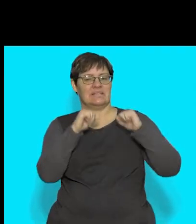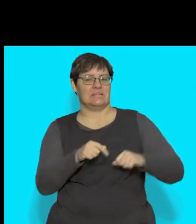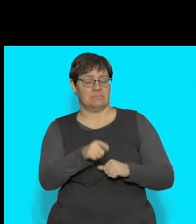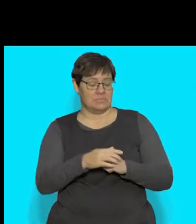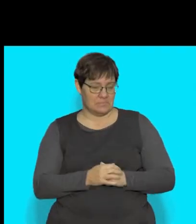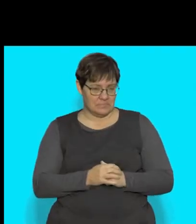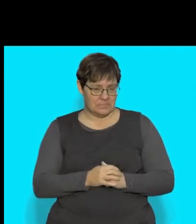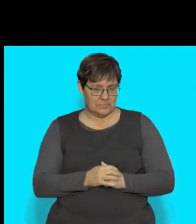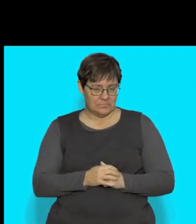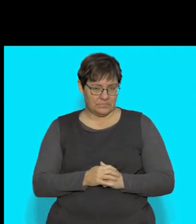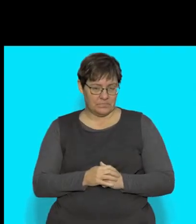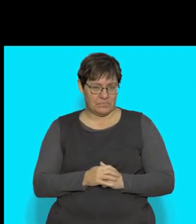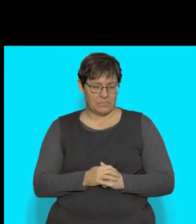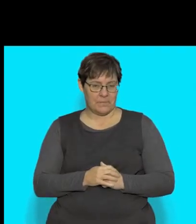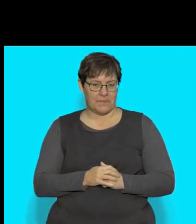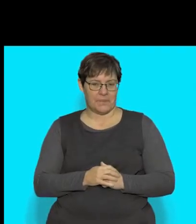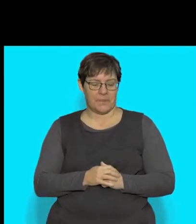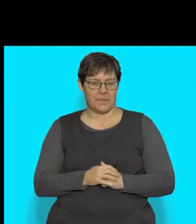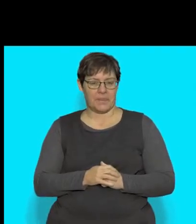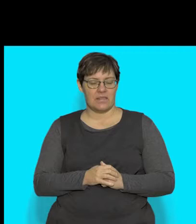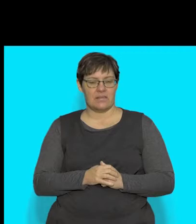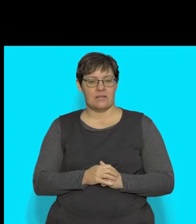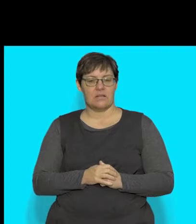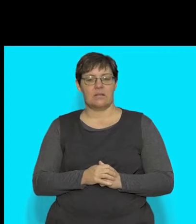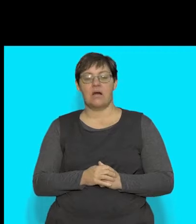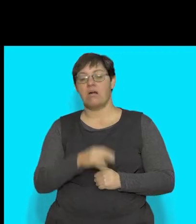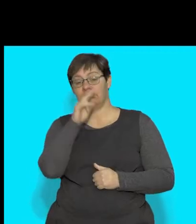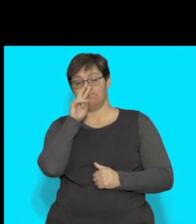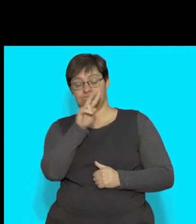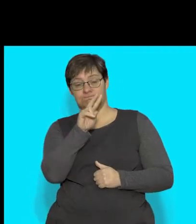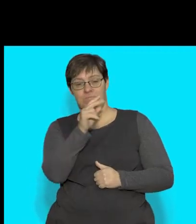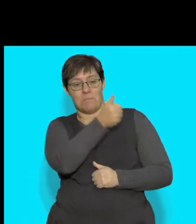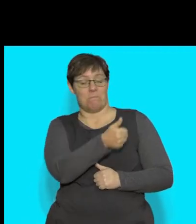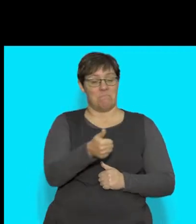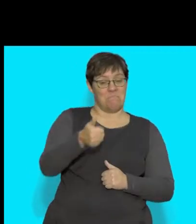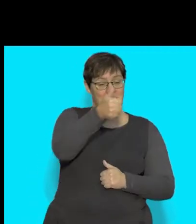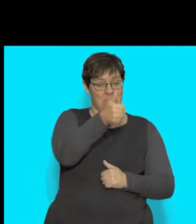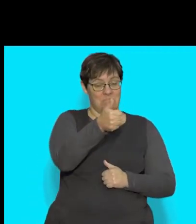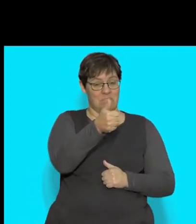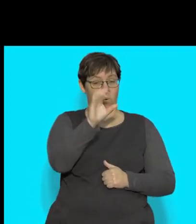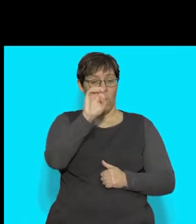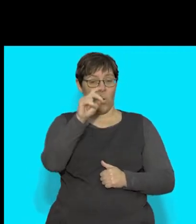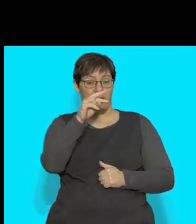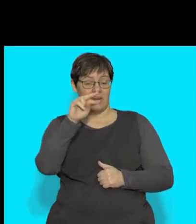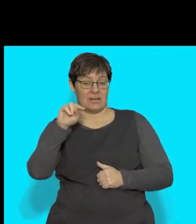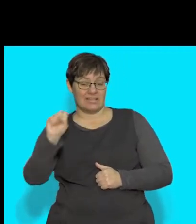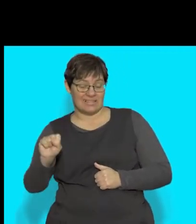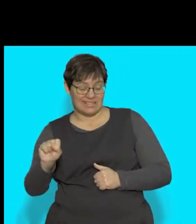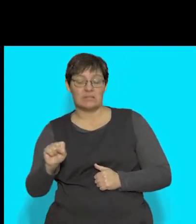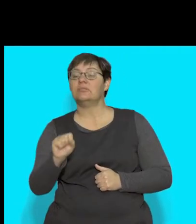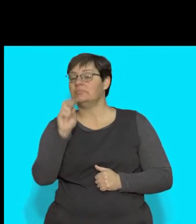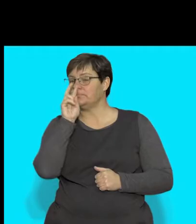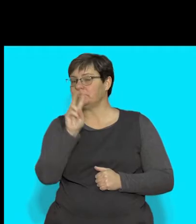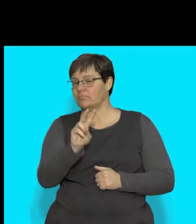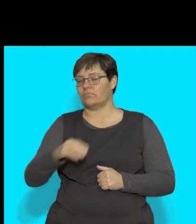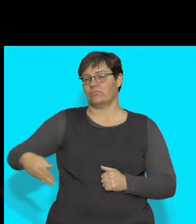excretory system. Now, when we look at the major organs, we looked at this kidney.